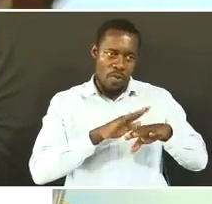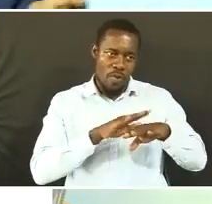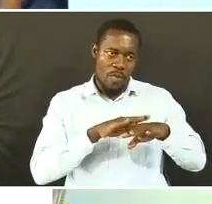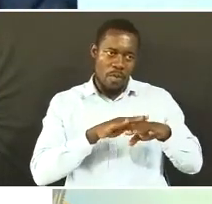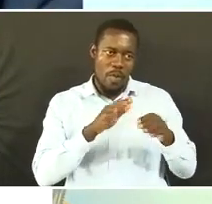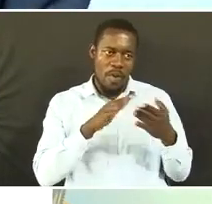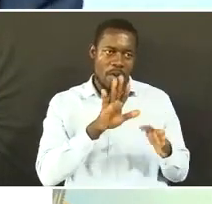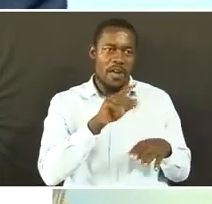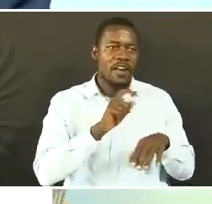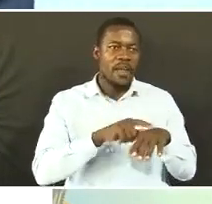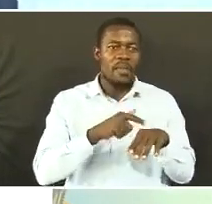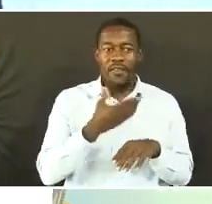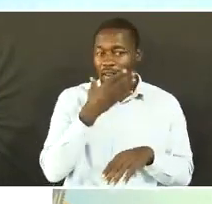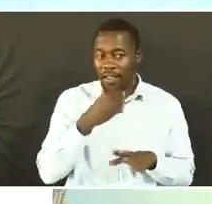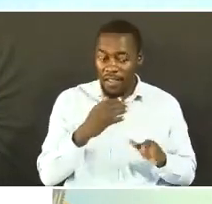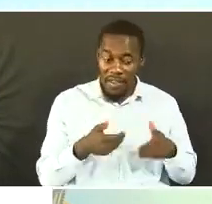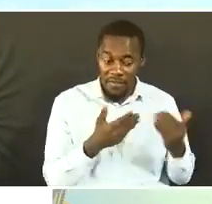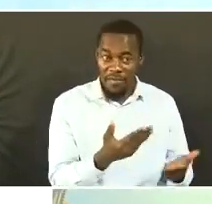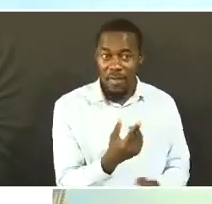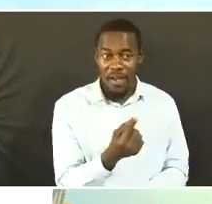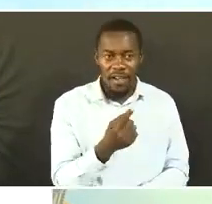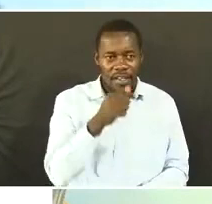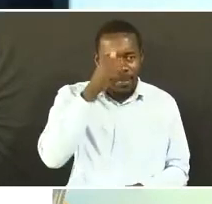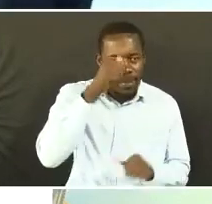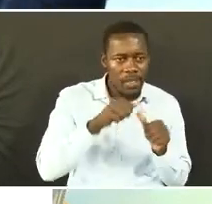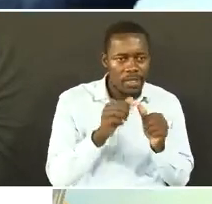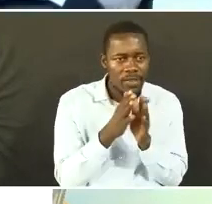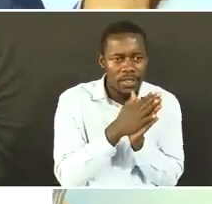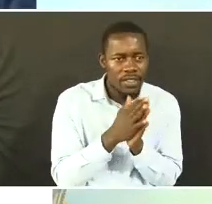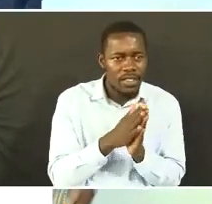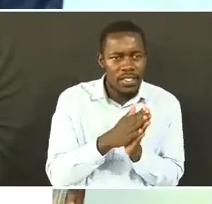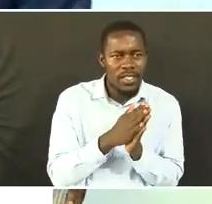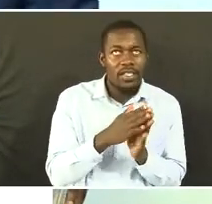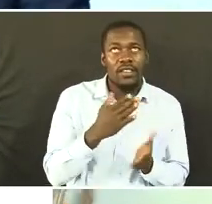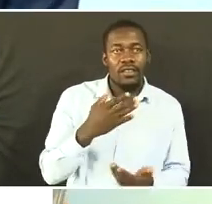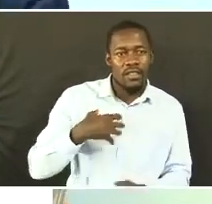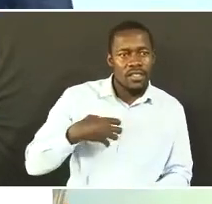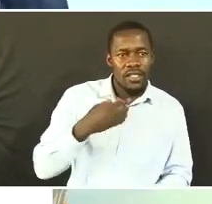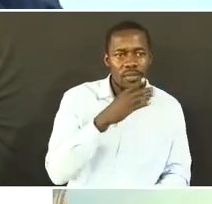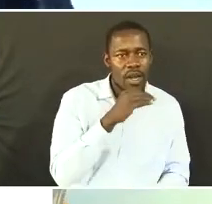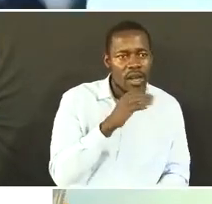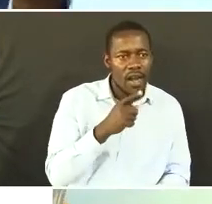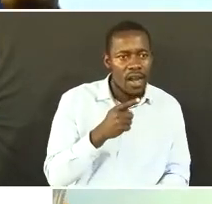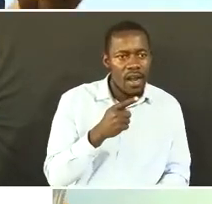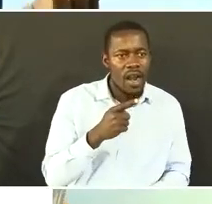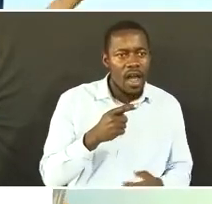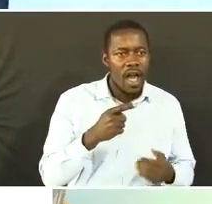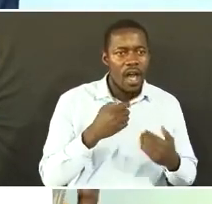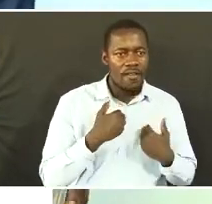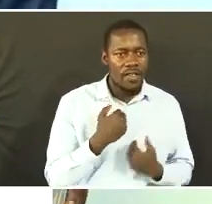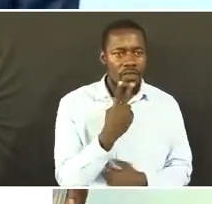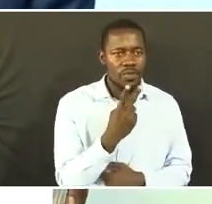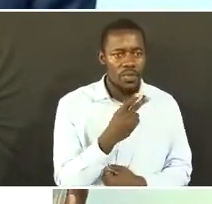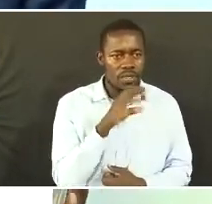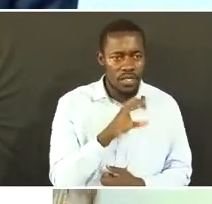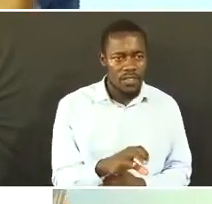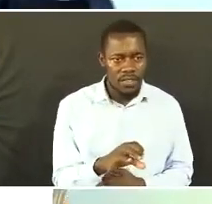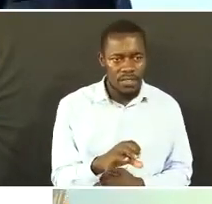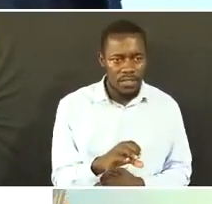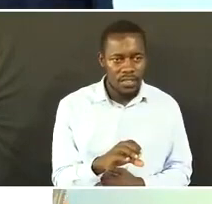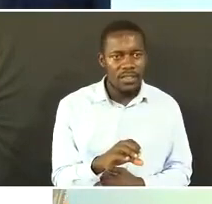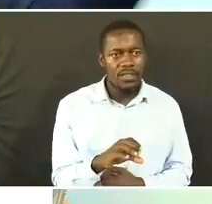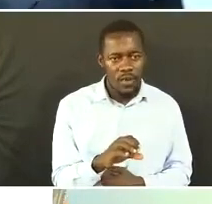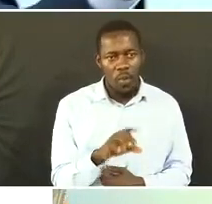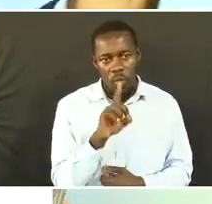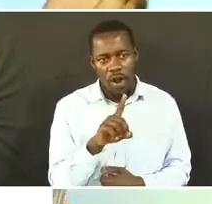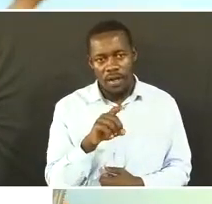even educational advantages. A better investment climate that offered promising returns. That the